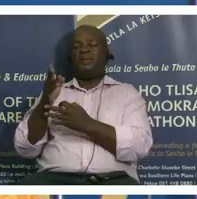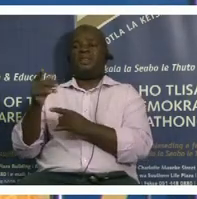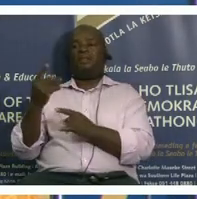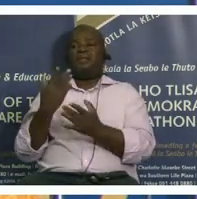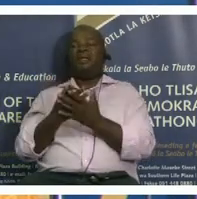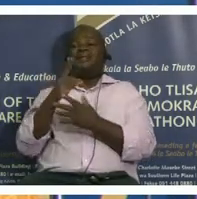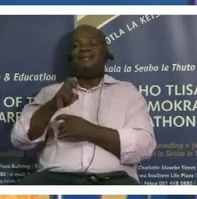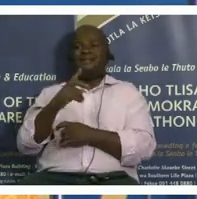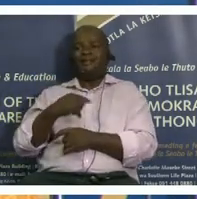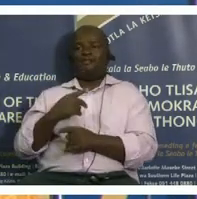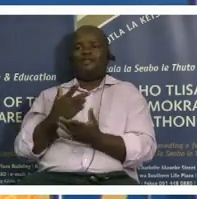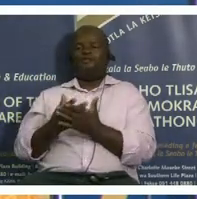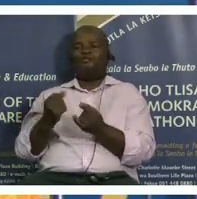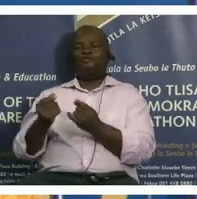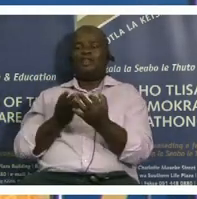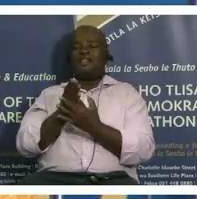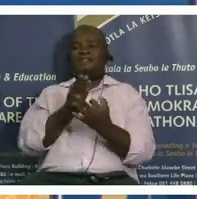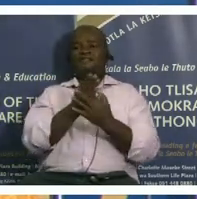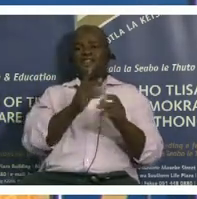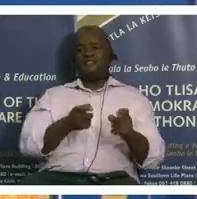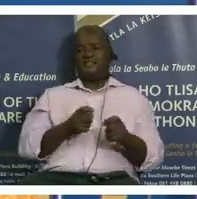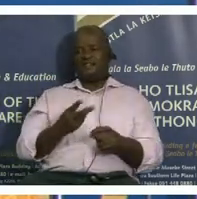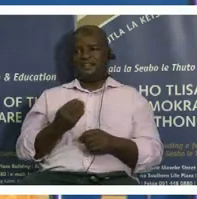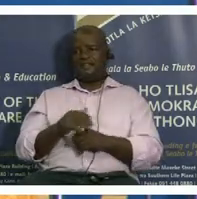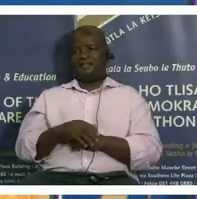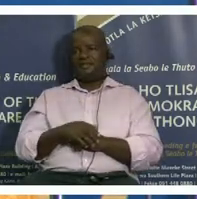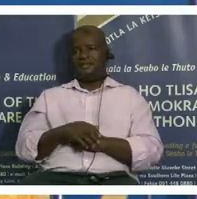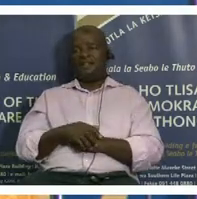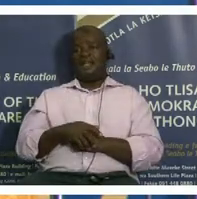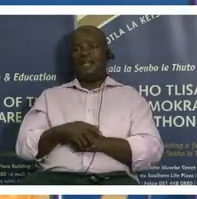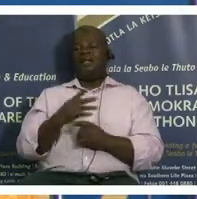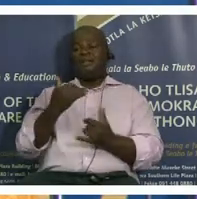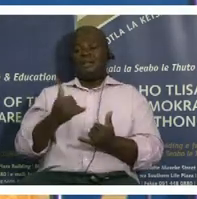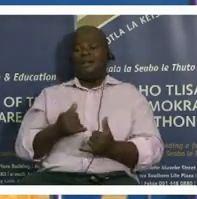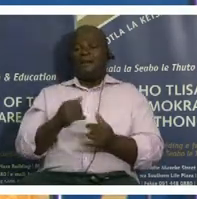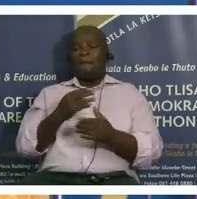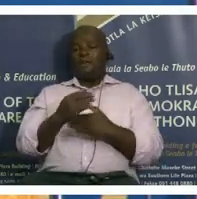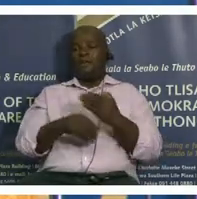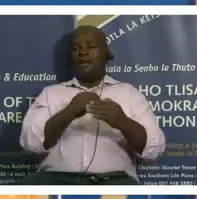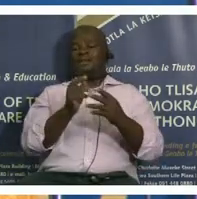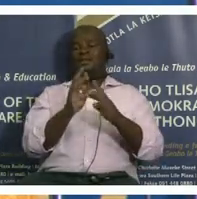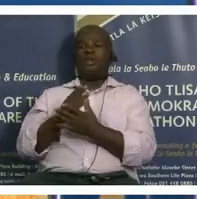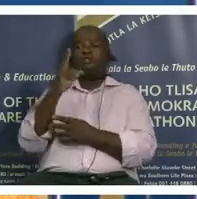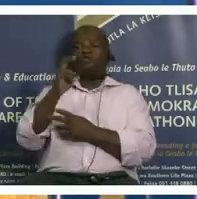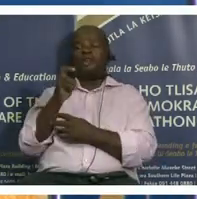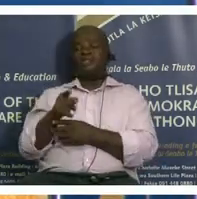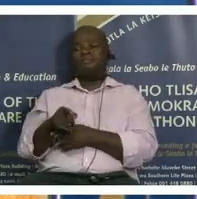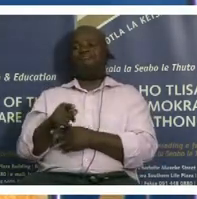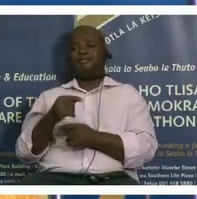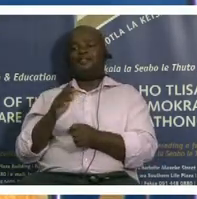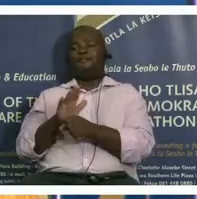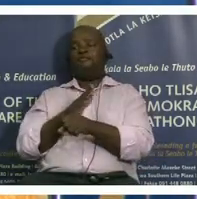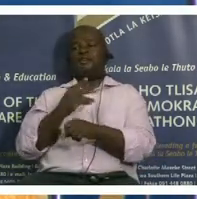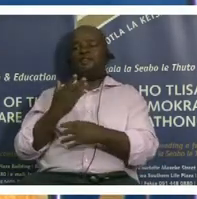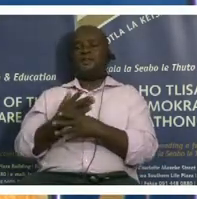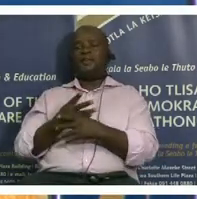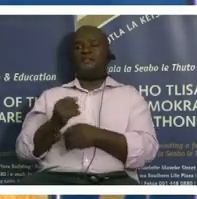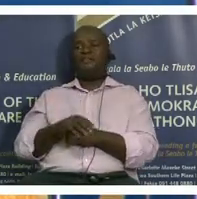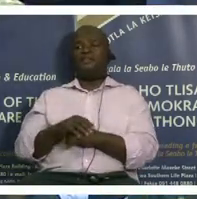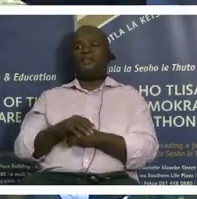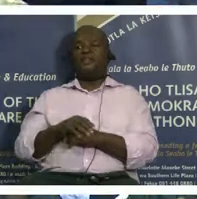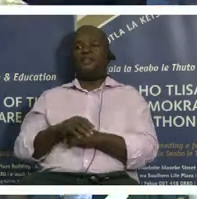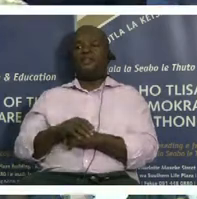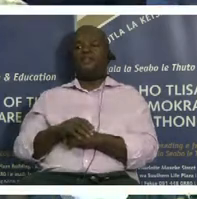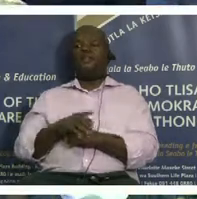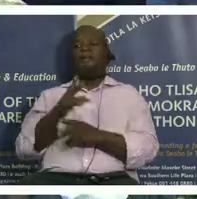place urgent intervention measures. A progress report compiled in August 2020 functional. This